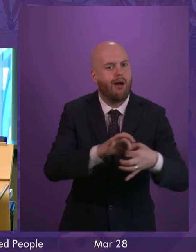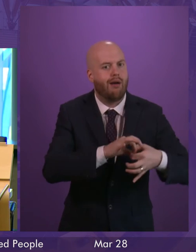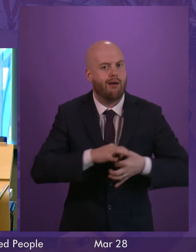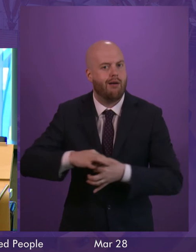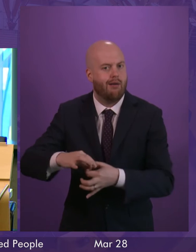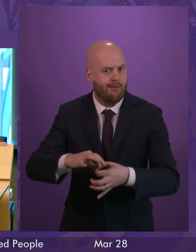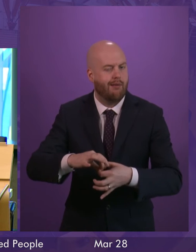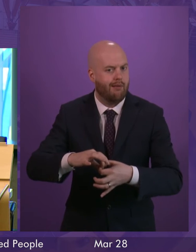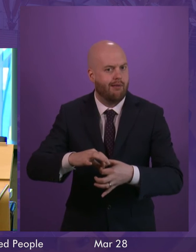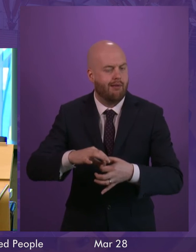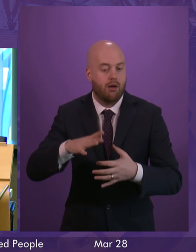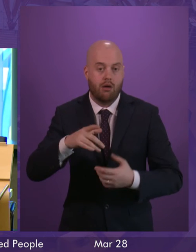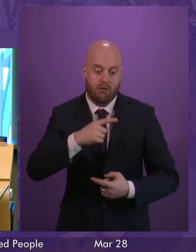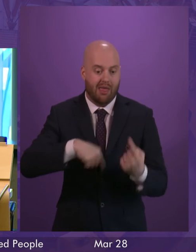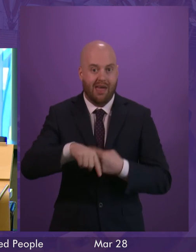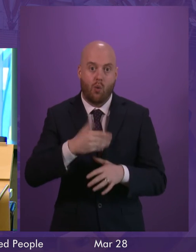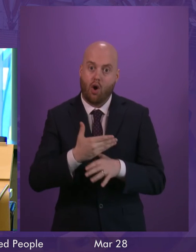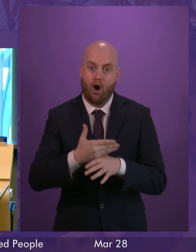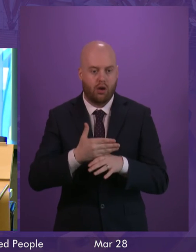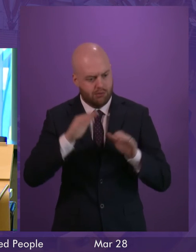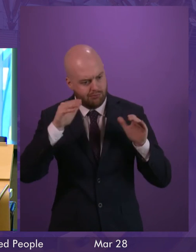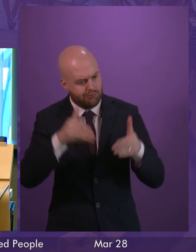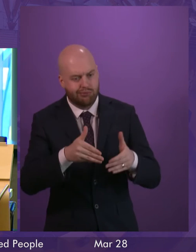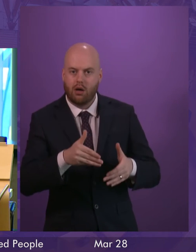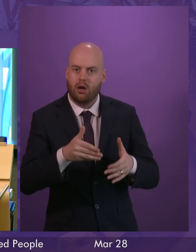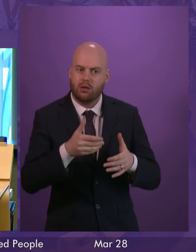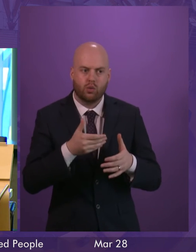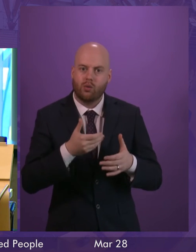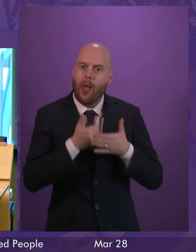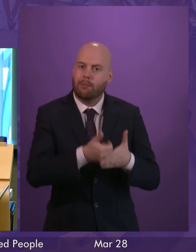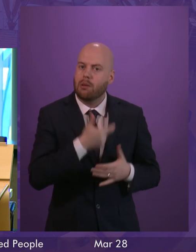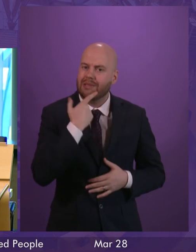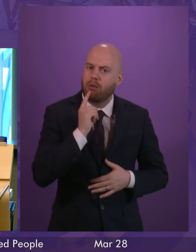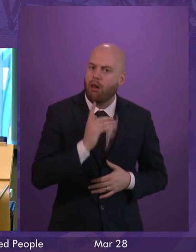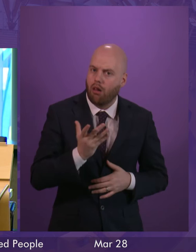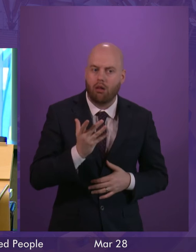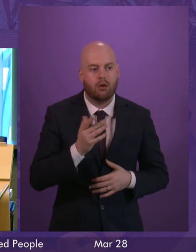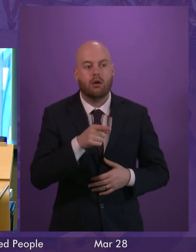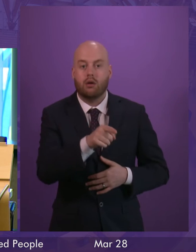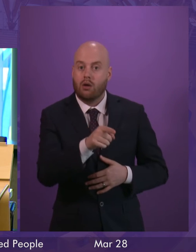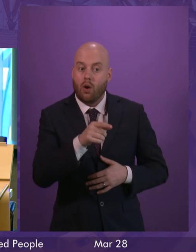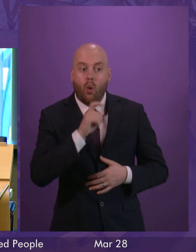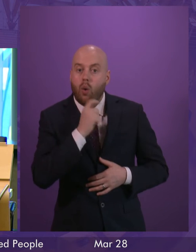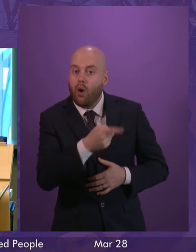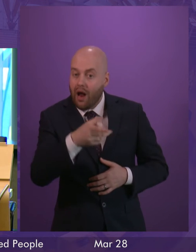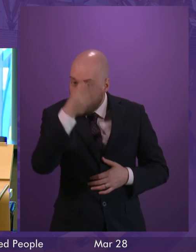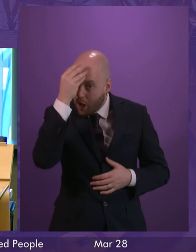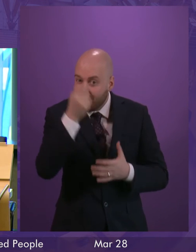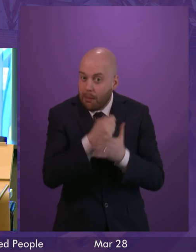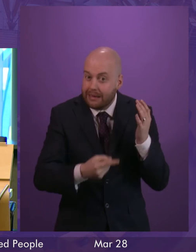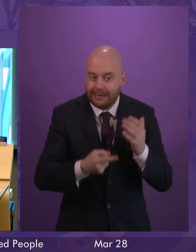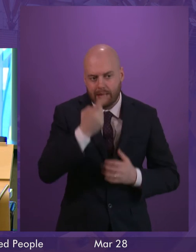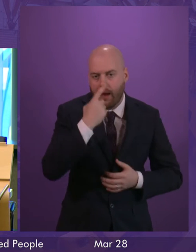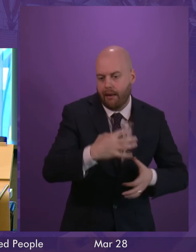as an example. They work to connect people with learning disabilities with charities like DRC Generations where young